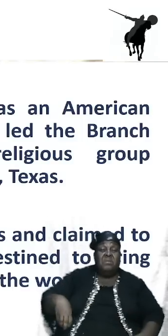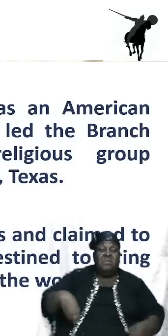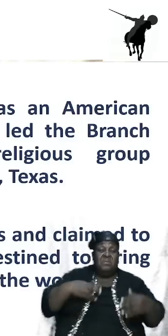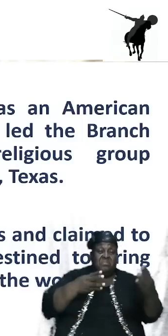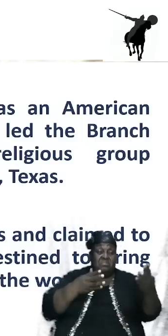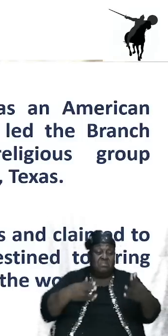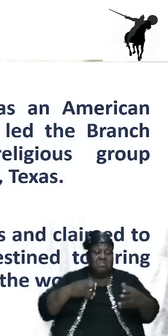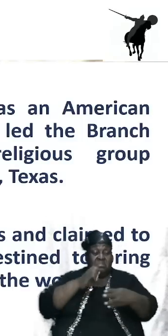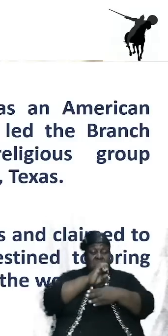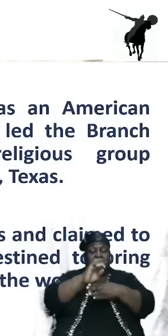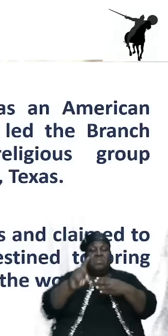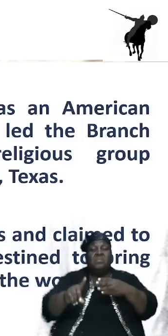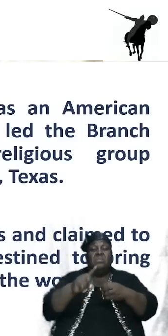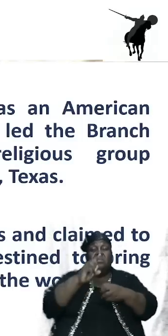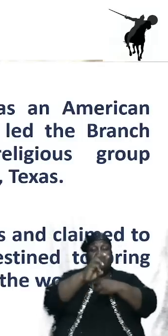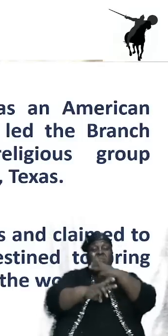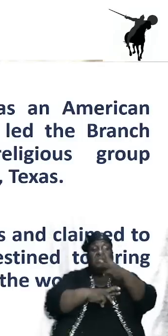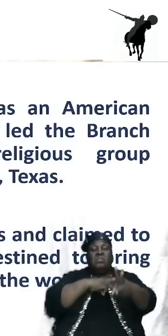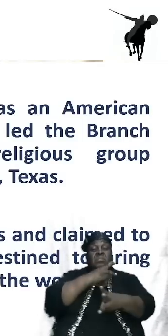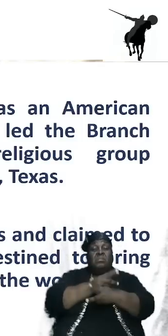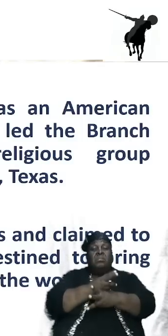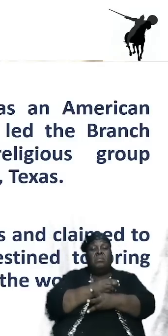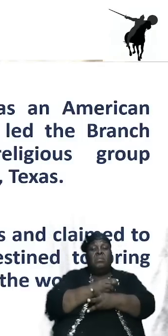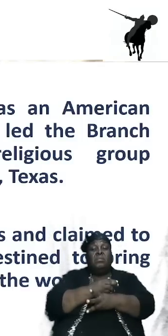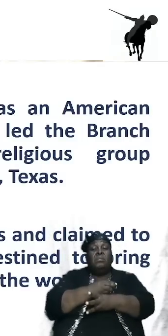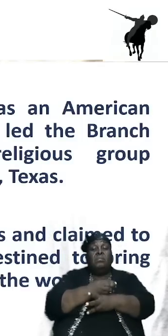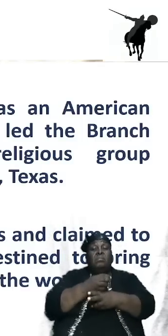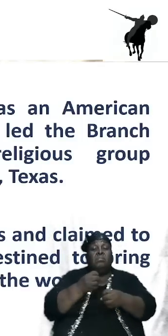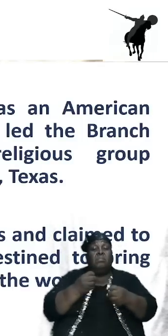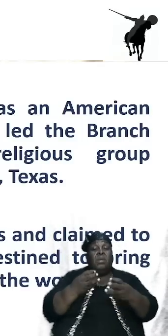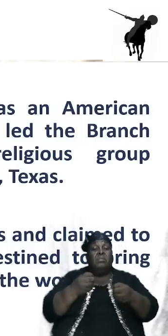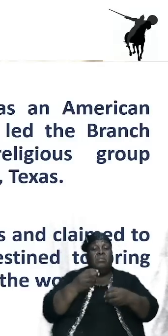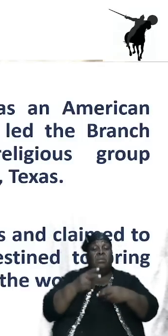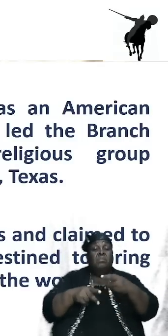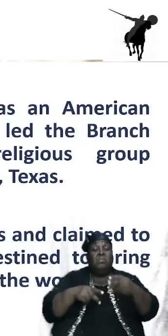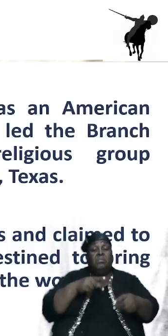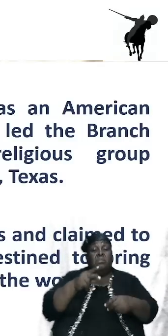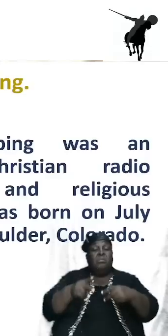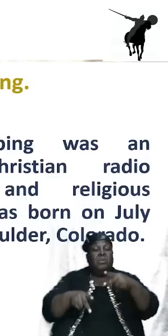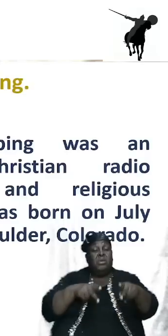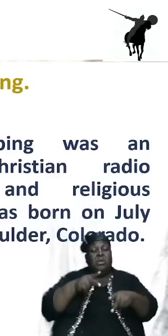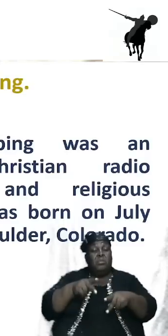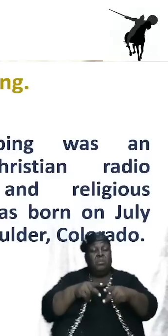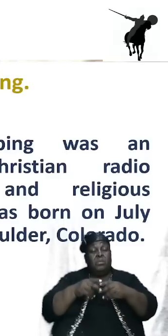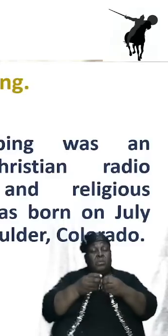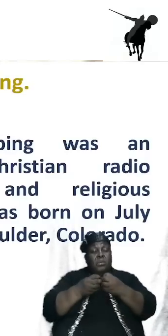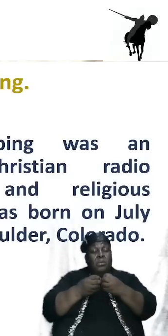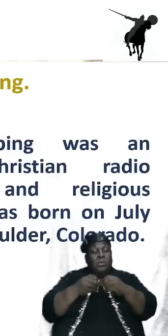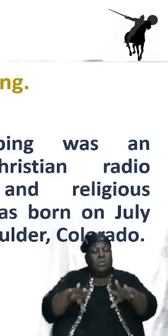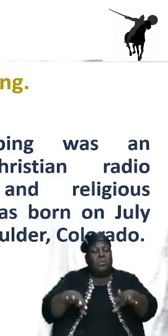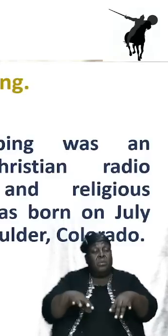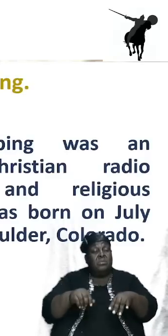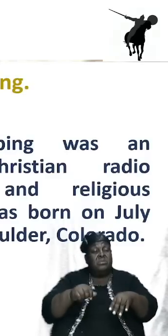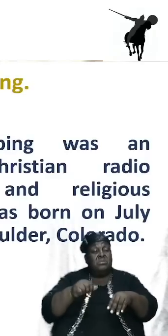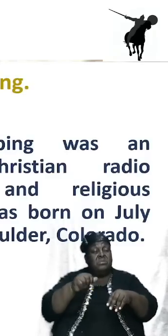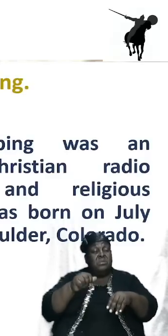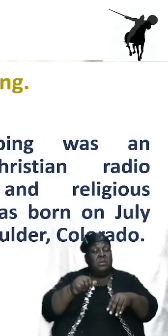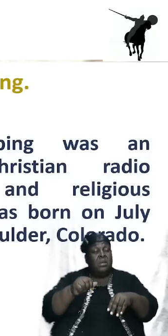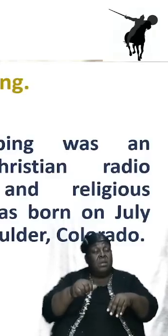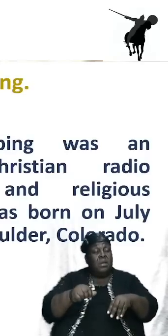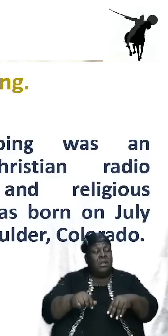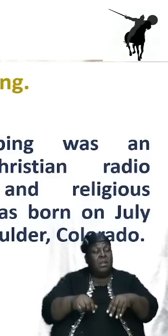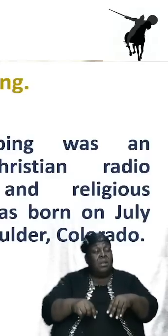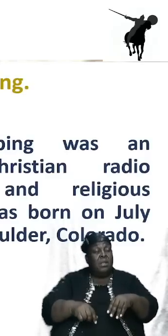end of the world. And because of that, a lot of people lose their lives. What false prophet. Then you have people like Harold Camping, and he